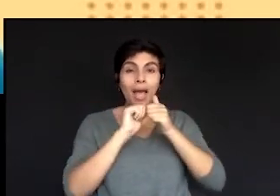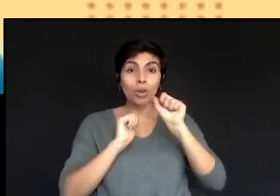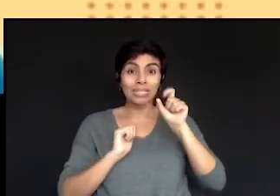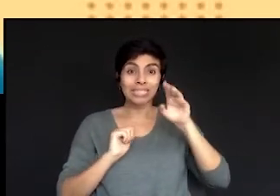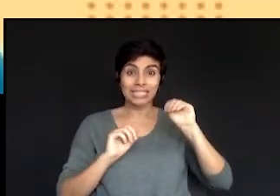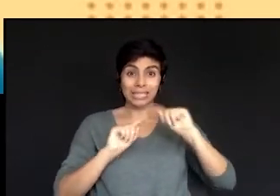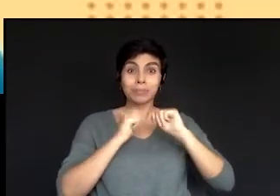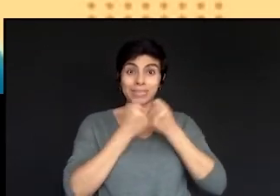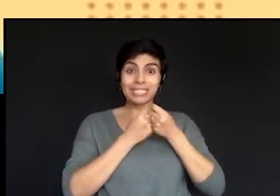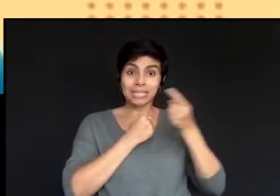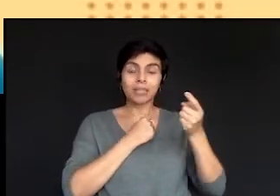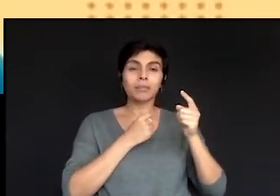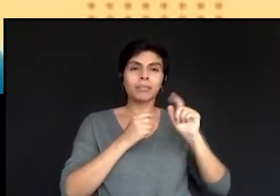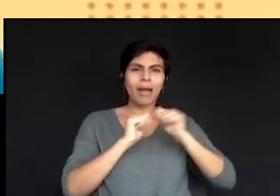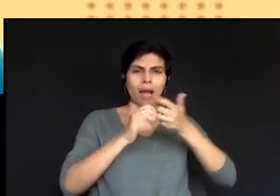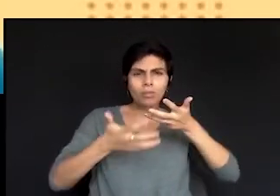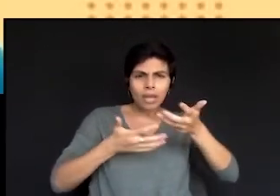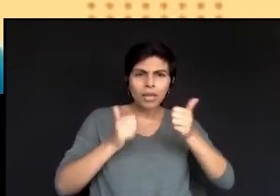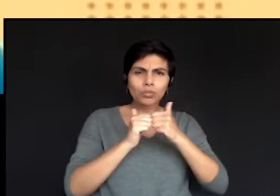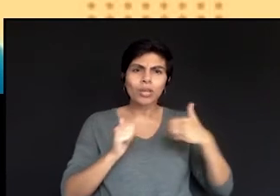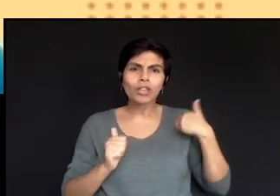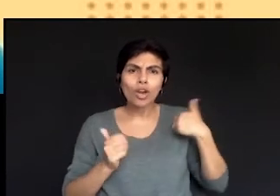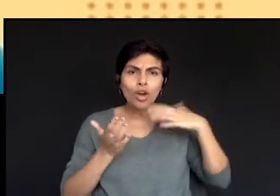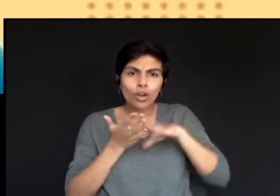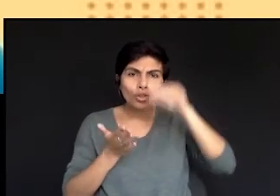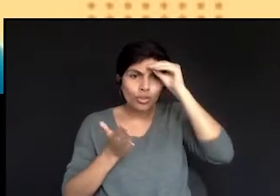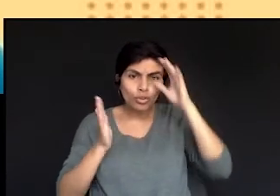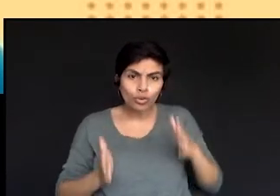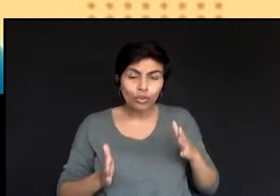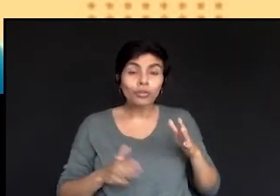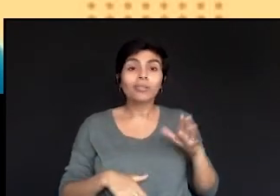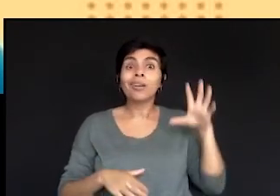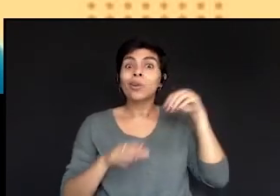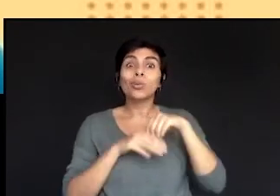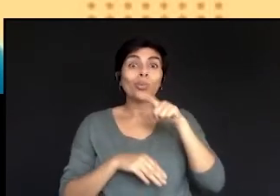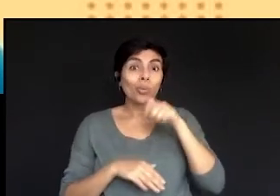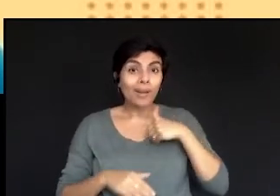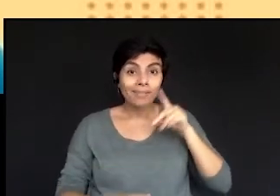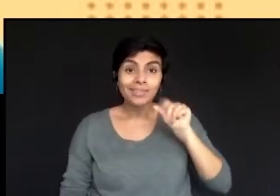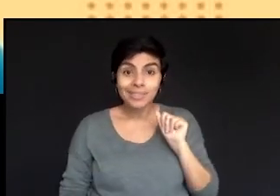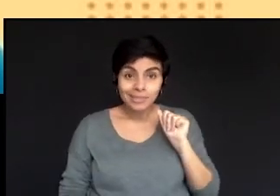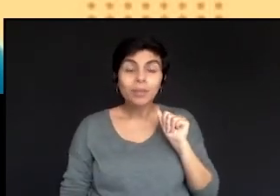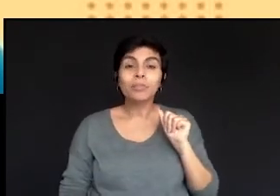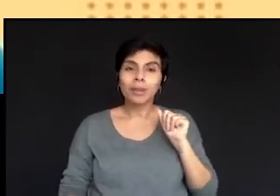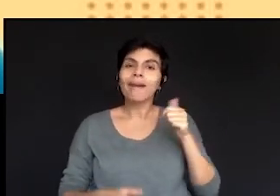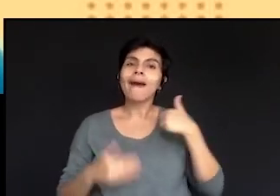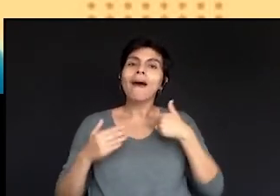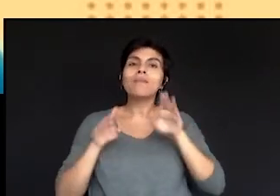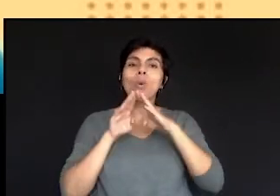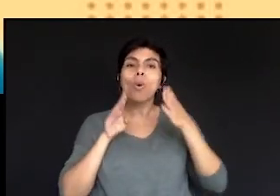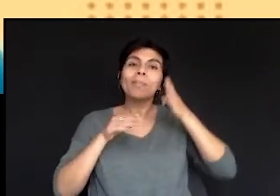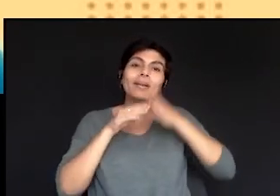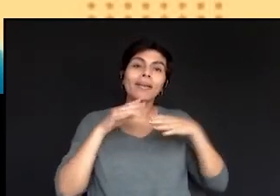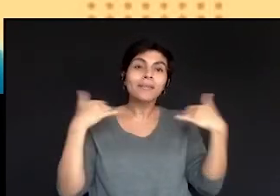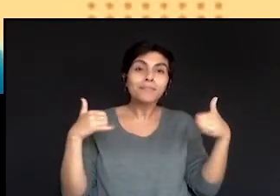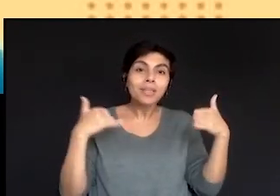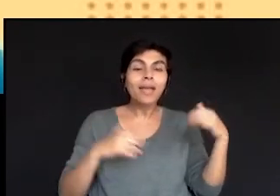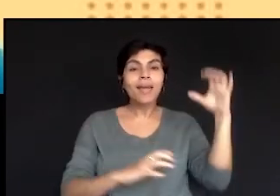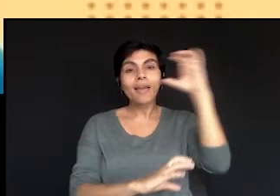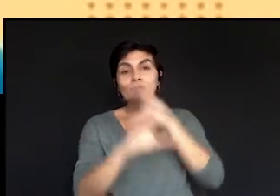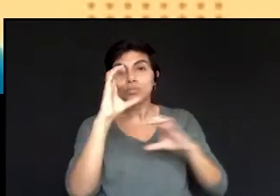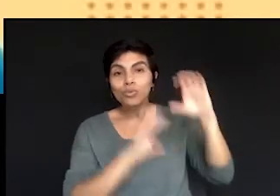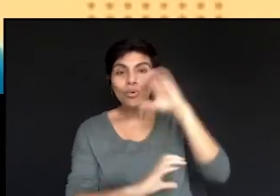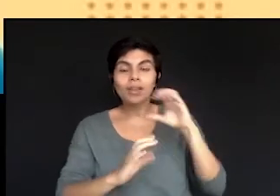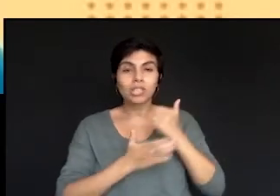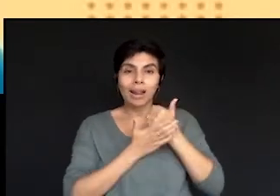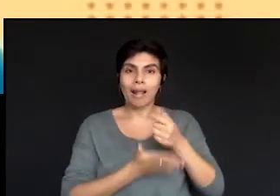Museum engages young learners, including children with special needs, in open-ended play and